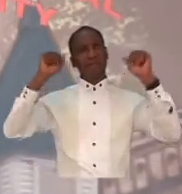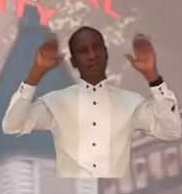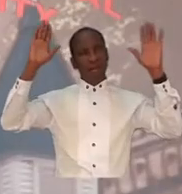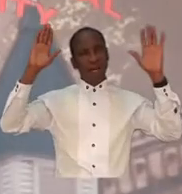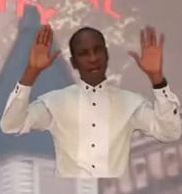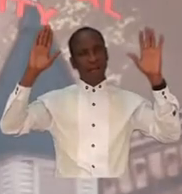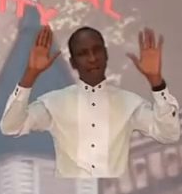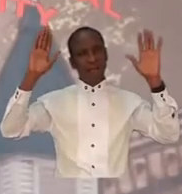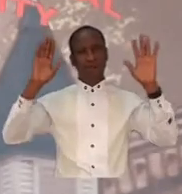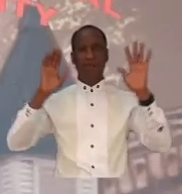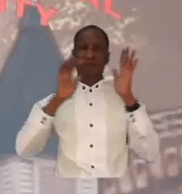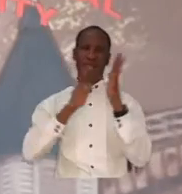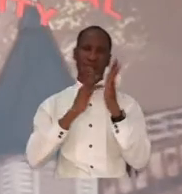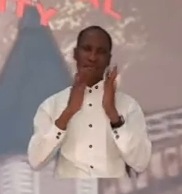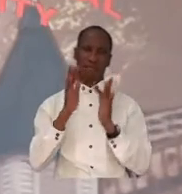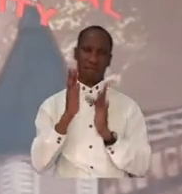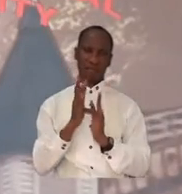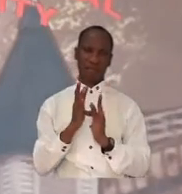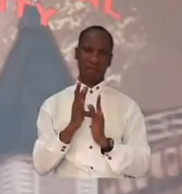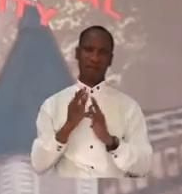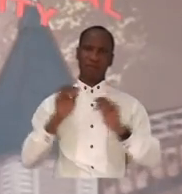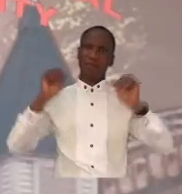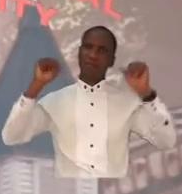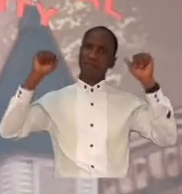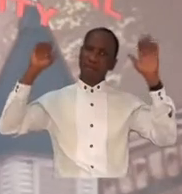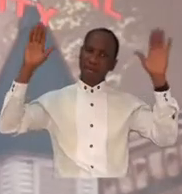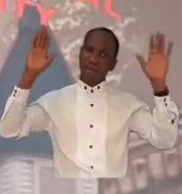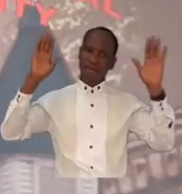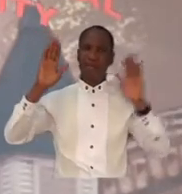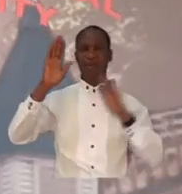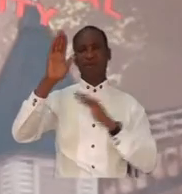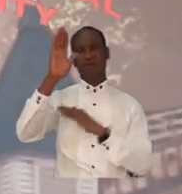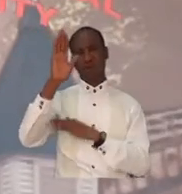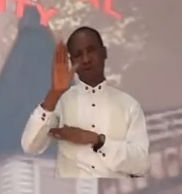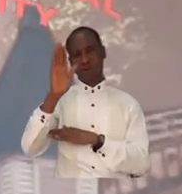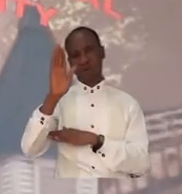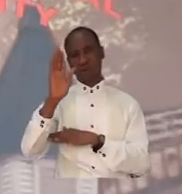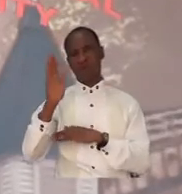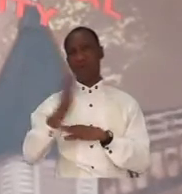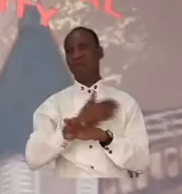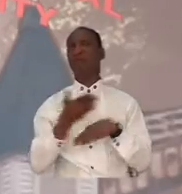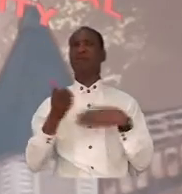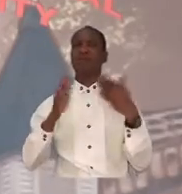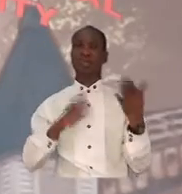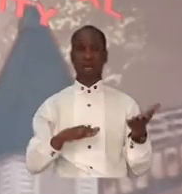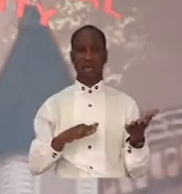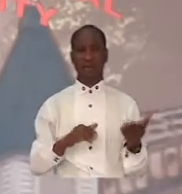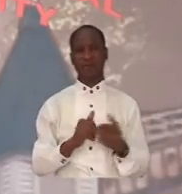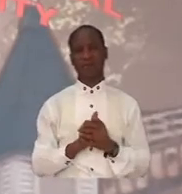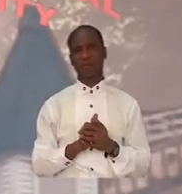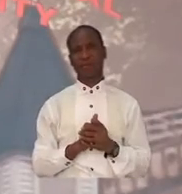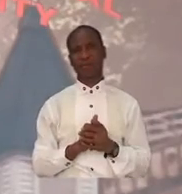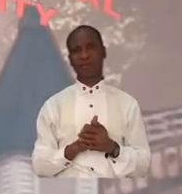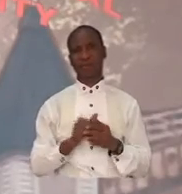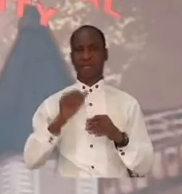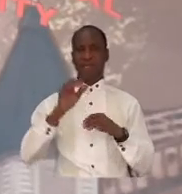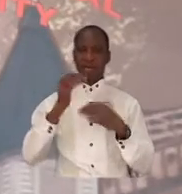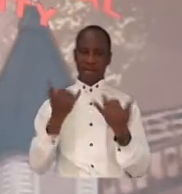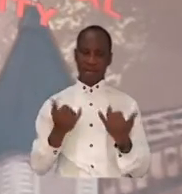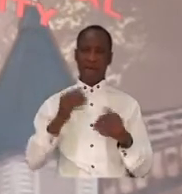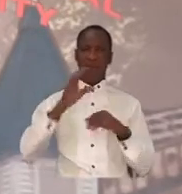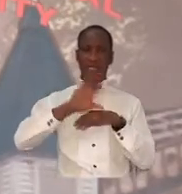surrender your life in the hands of God before death strikes. Church of Christ has met with you